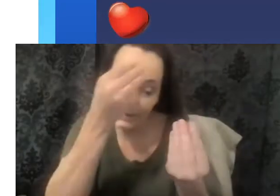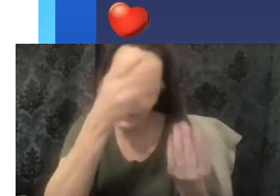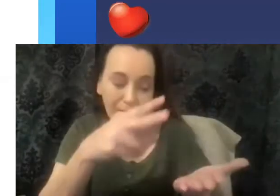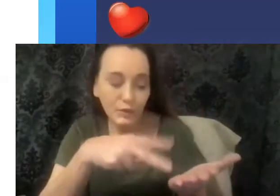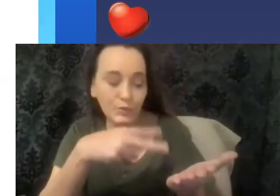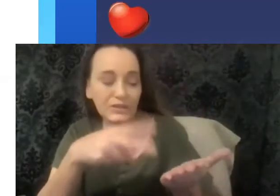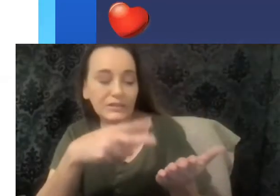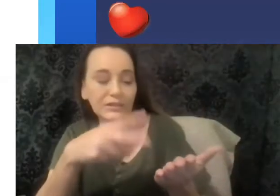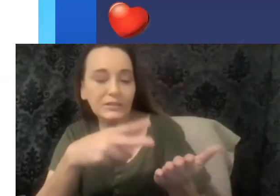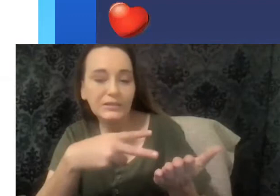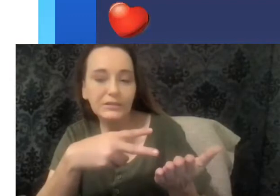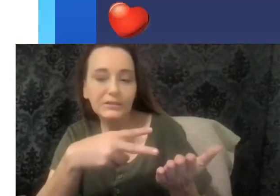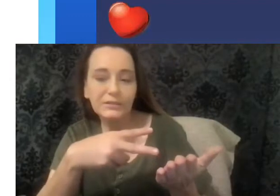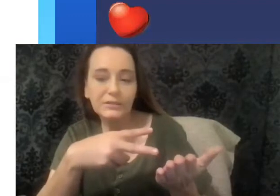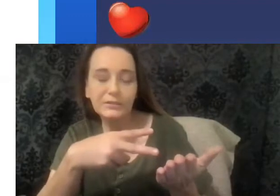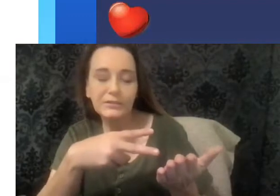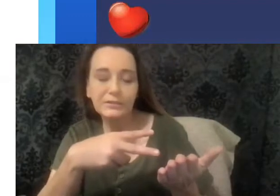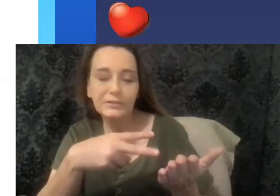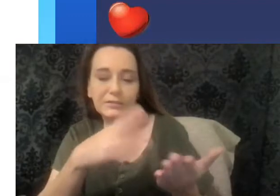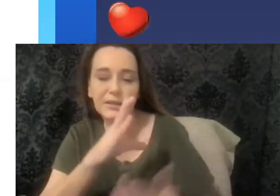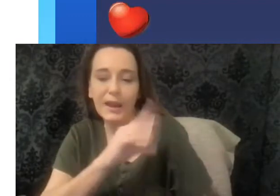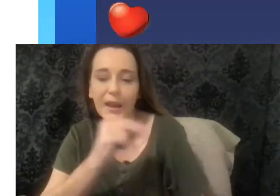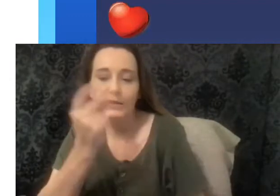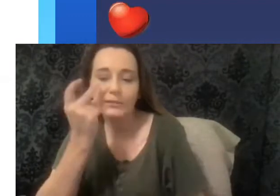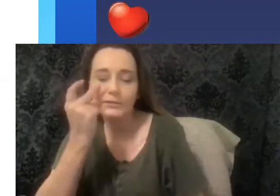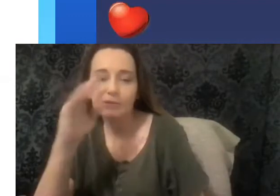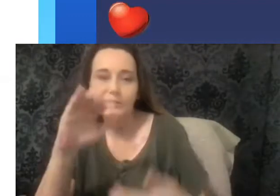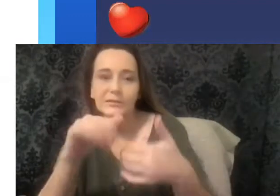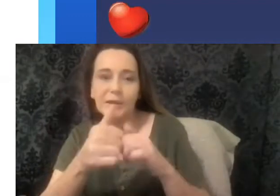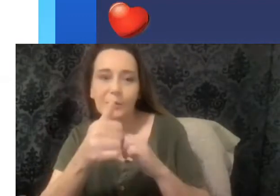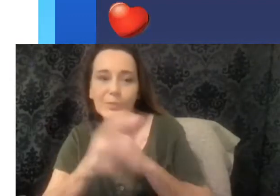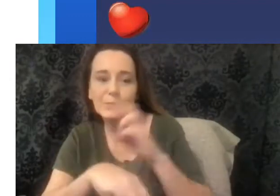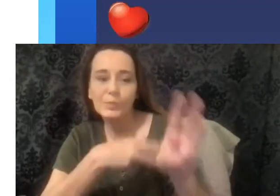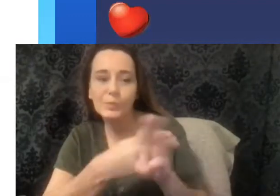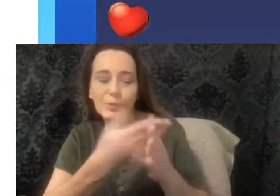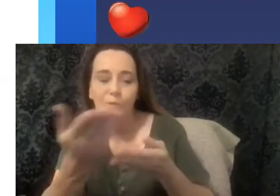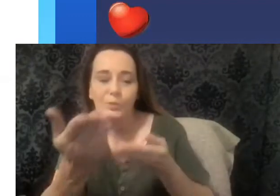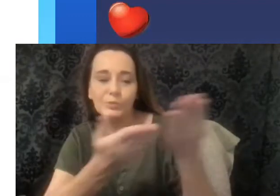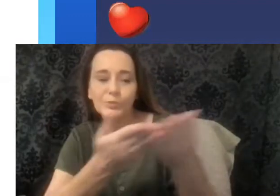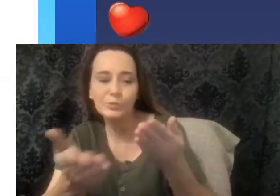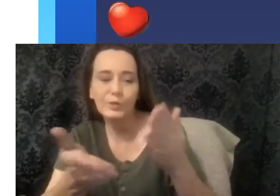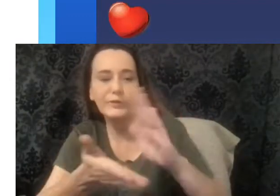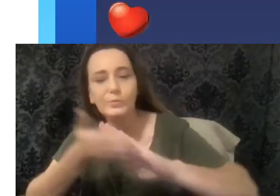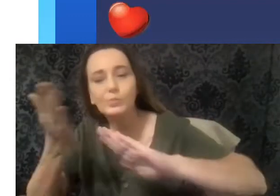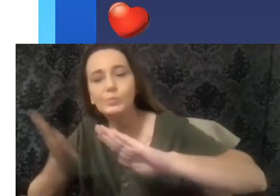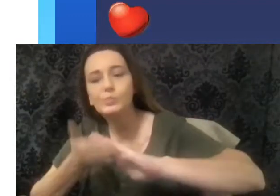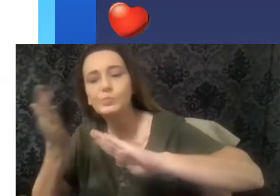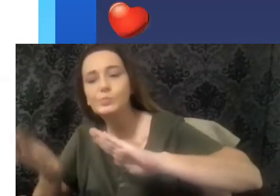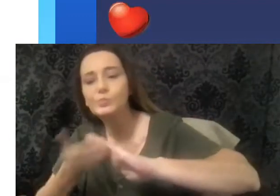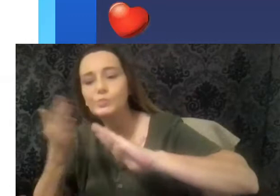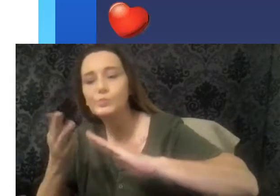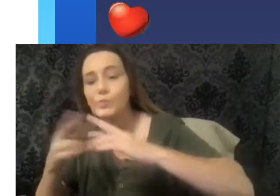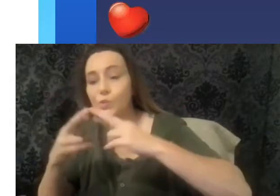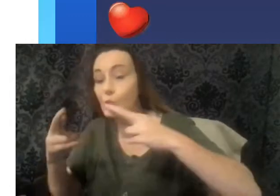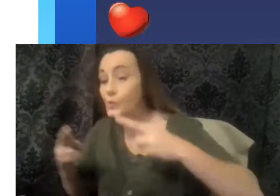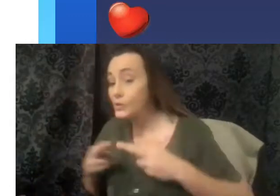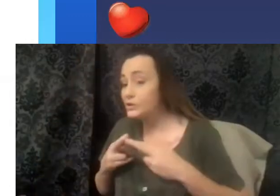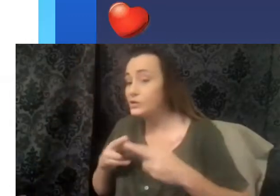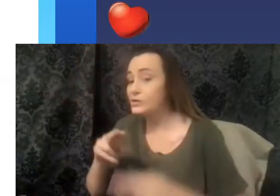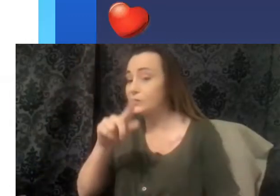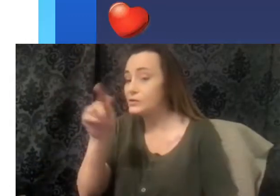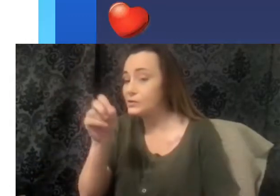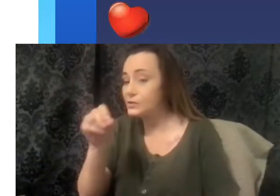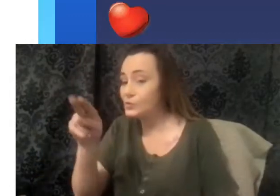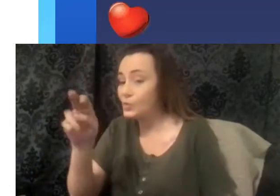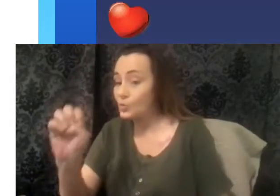for those who are interested and seeing how world service works, seeing how the region works, seeing how the zone works, and being